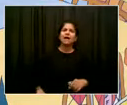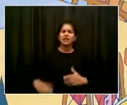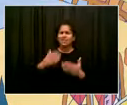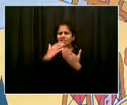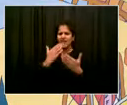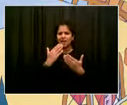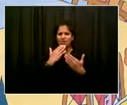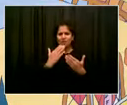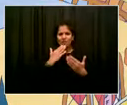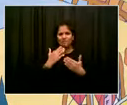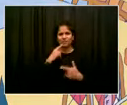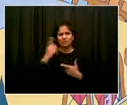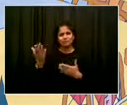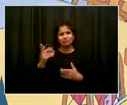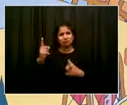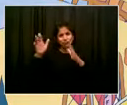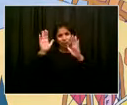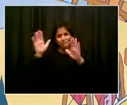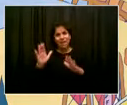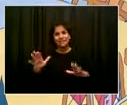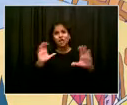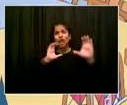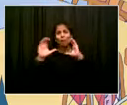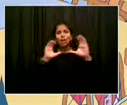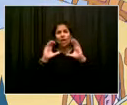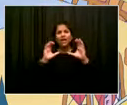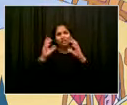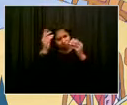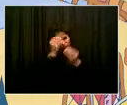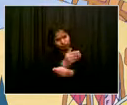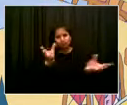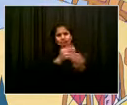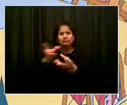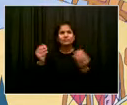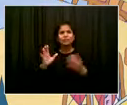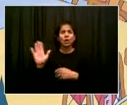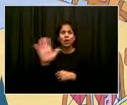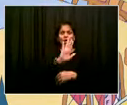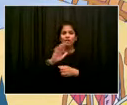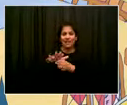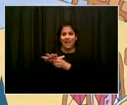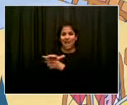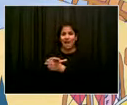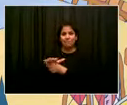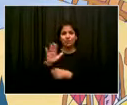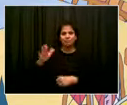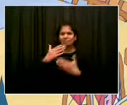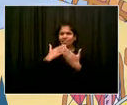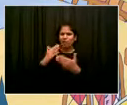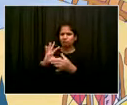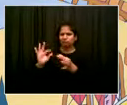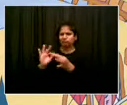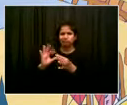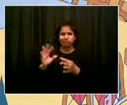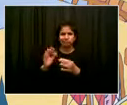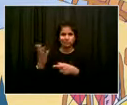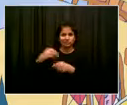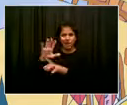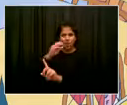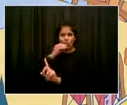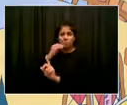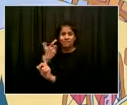So spread the word about in-home vaccination, and thank you for everything you're doing to keep people safe. All right,